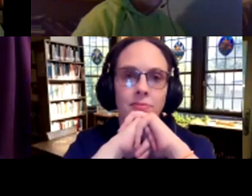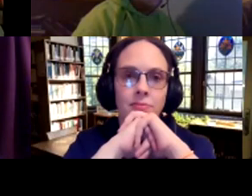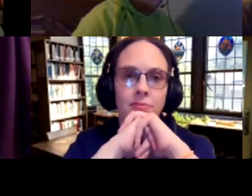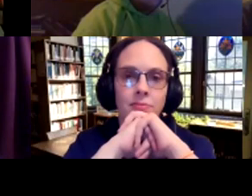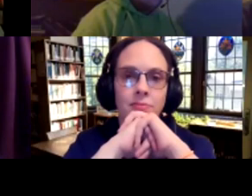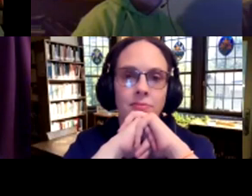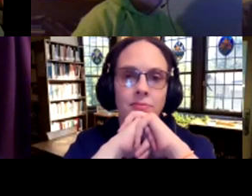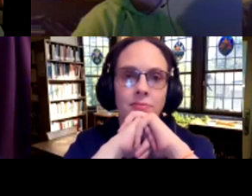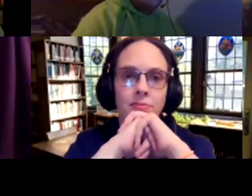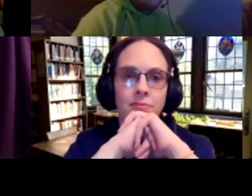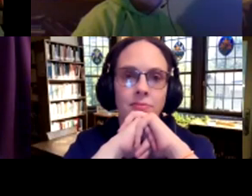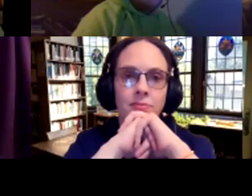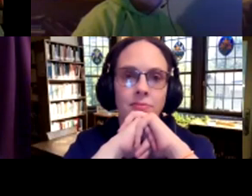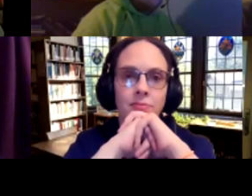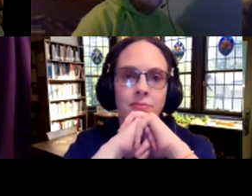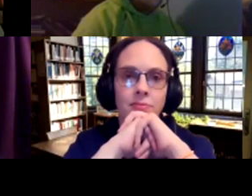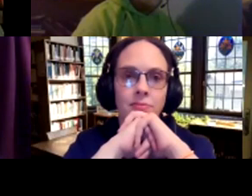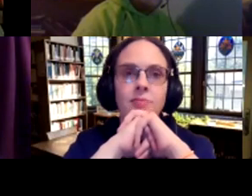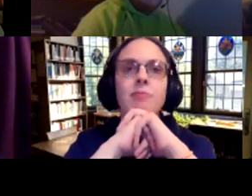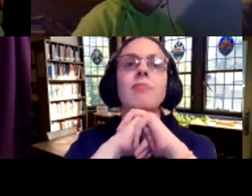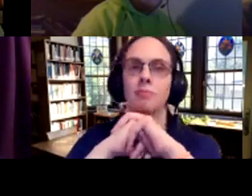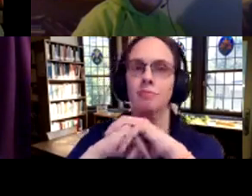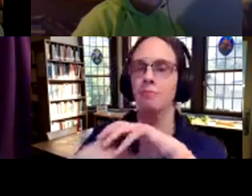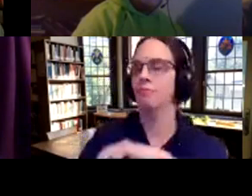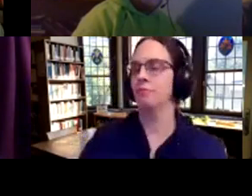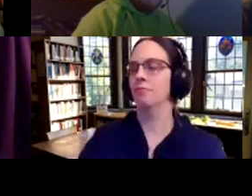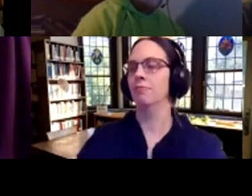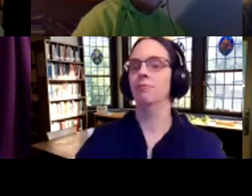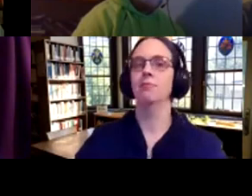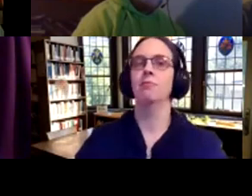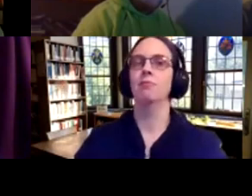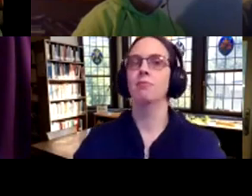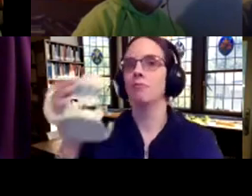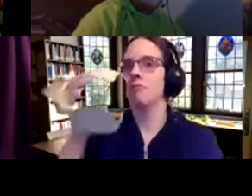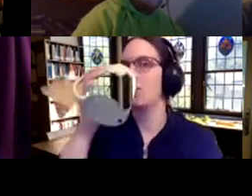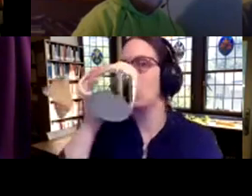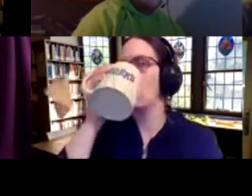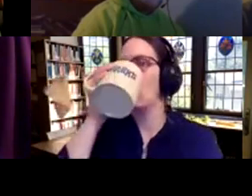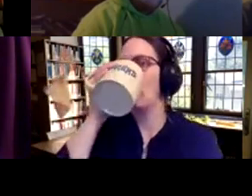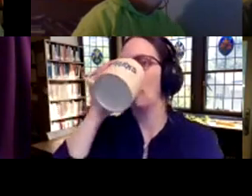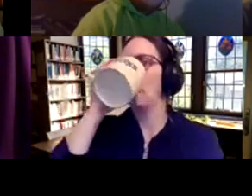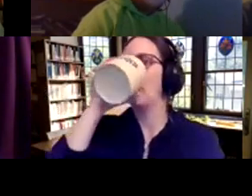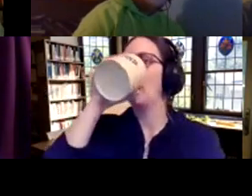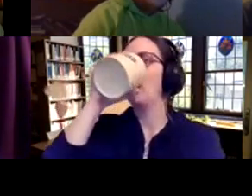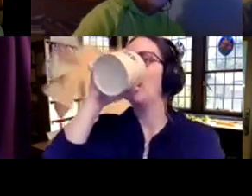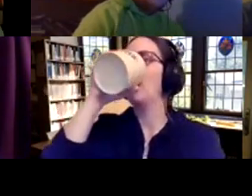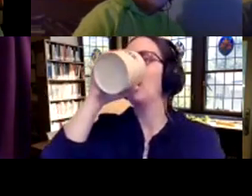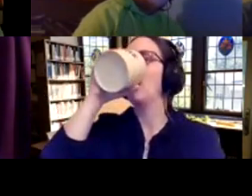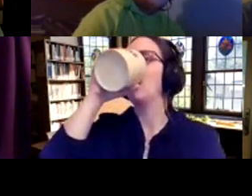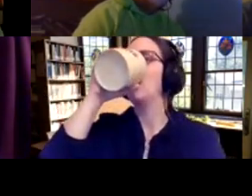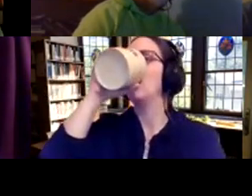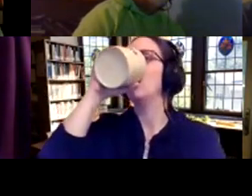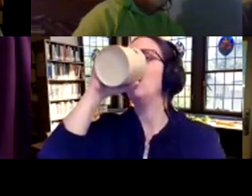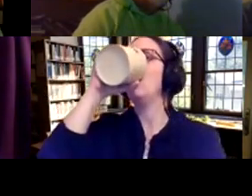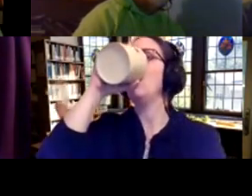in a little town called Fancher, which actually would host a very important history conference that I'll talk